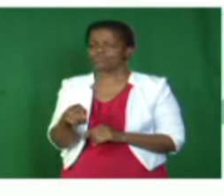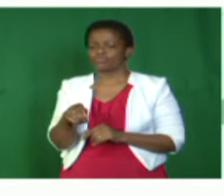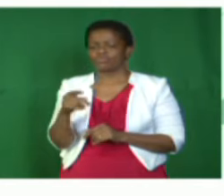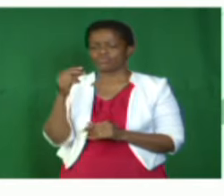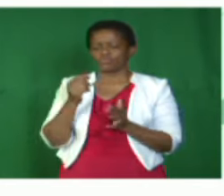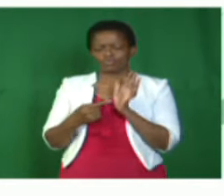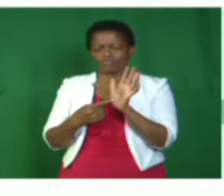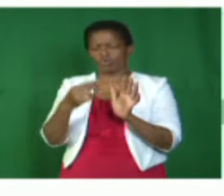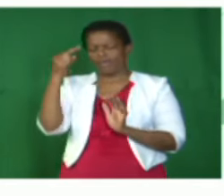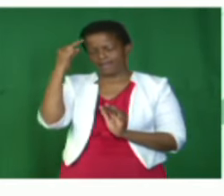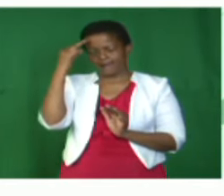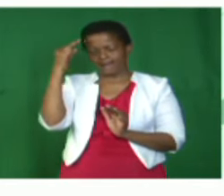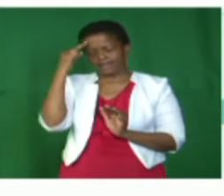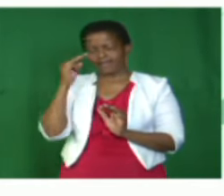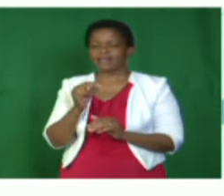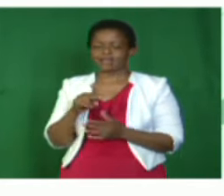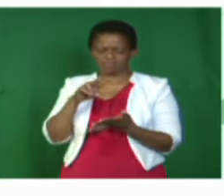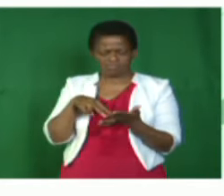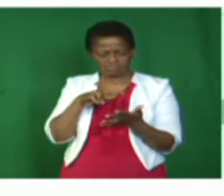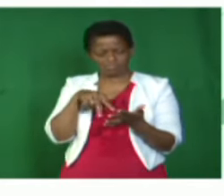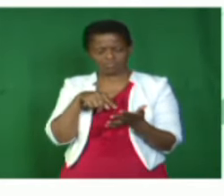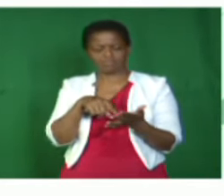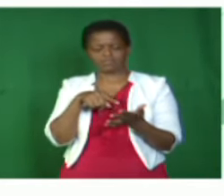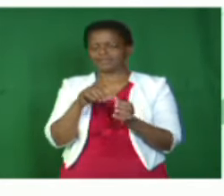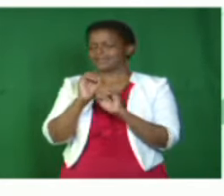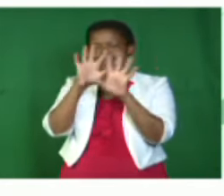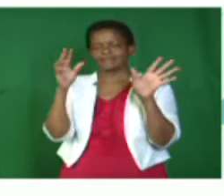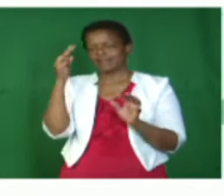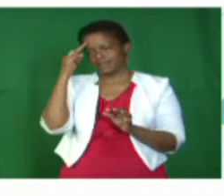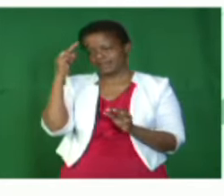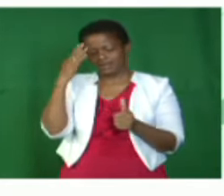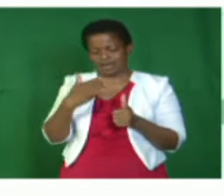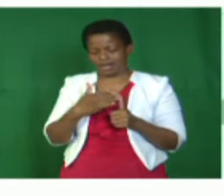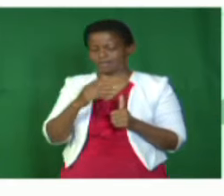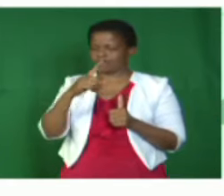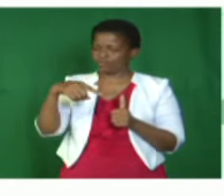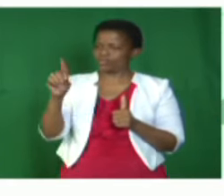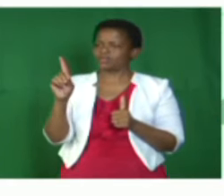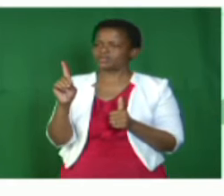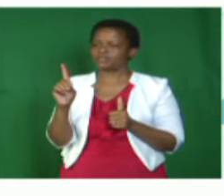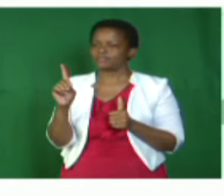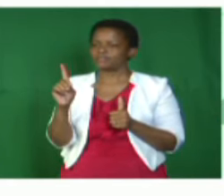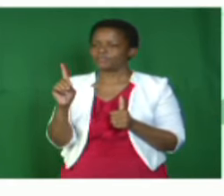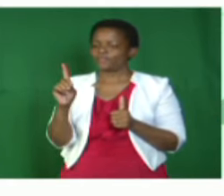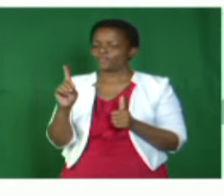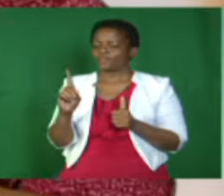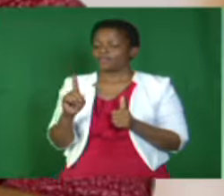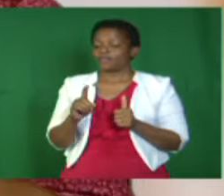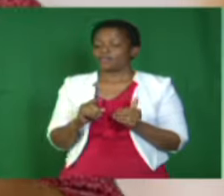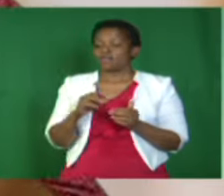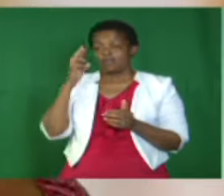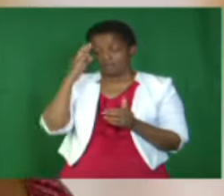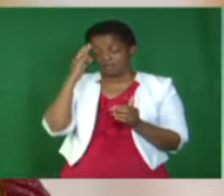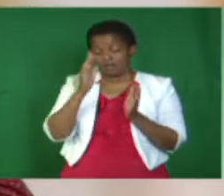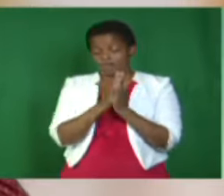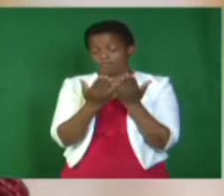actually understood what you have read, so that you answer correctly. In our books, like I said, please